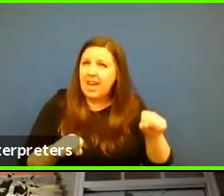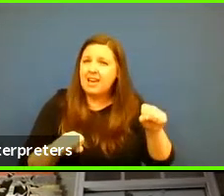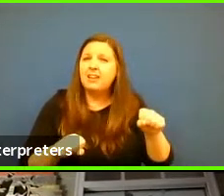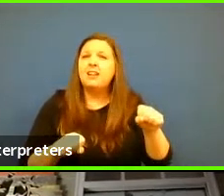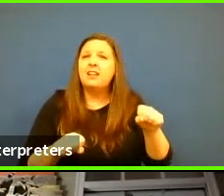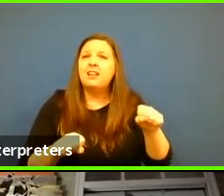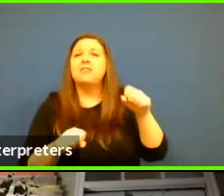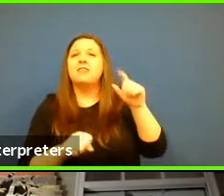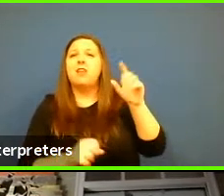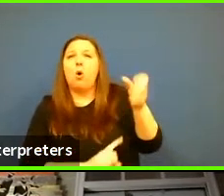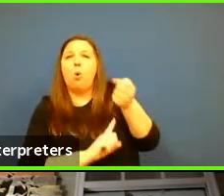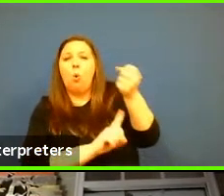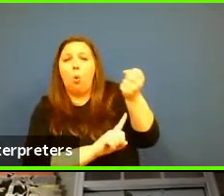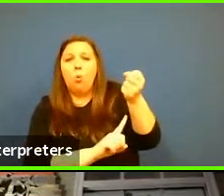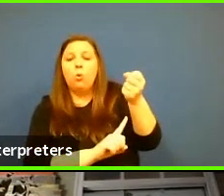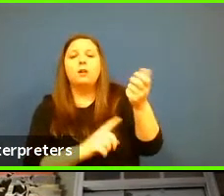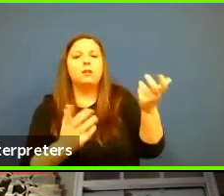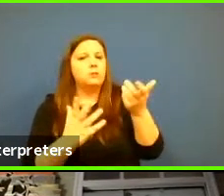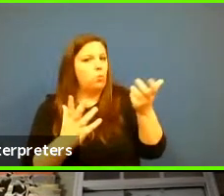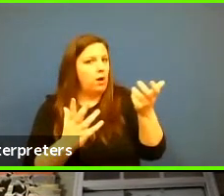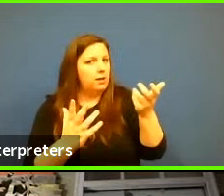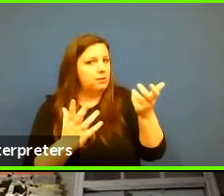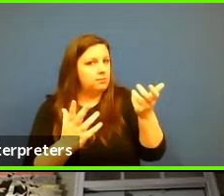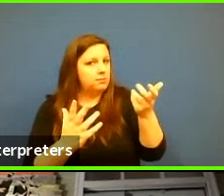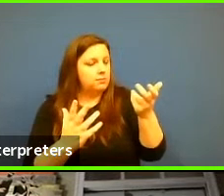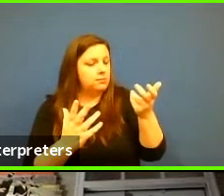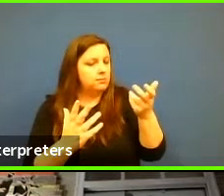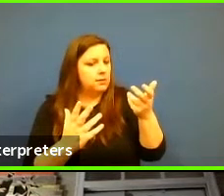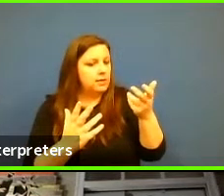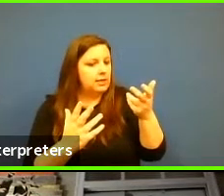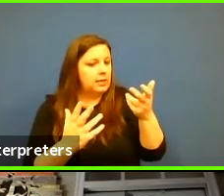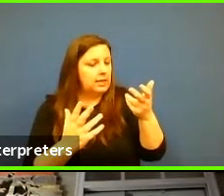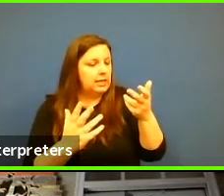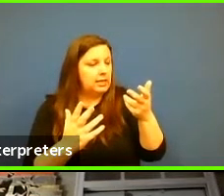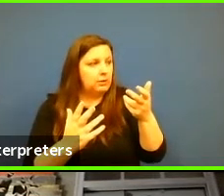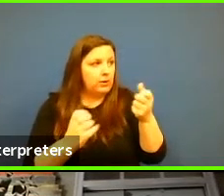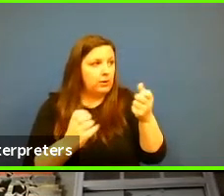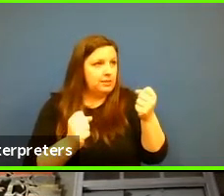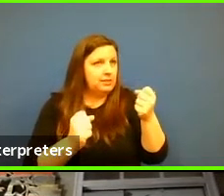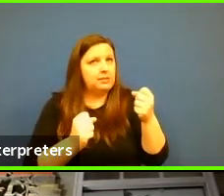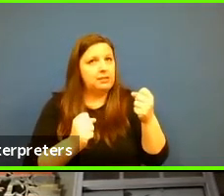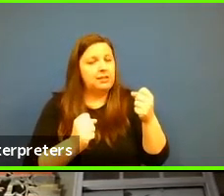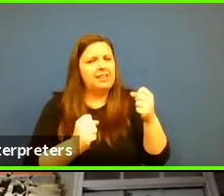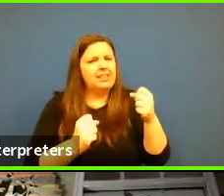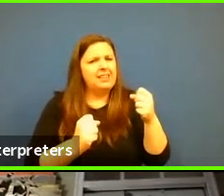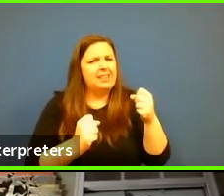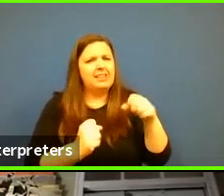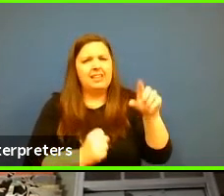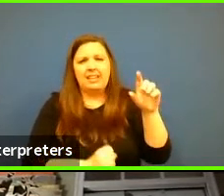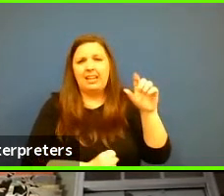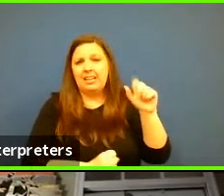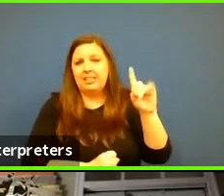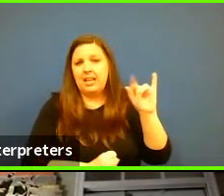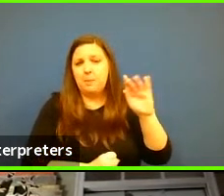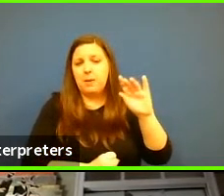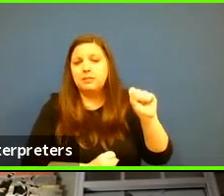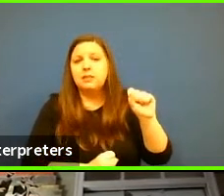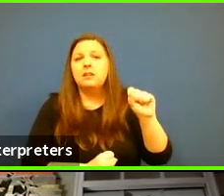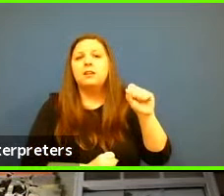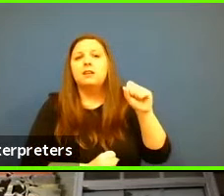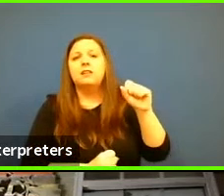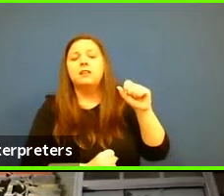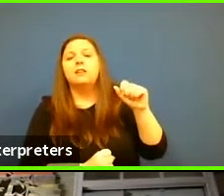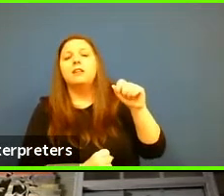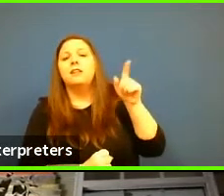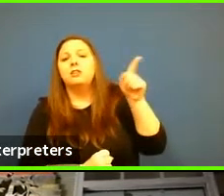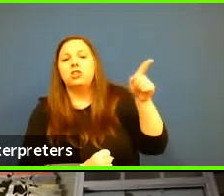typically getting what's called a dedimus, which is just an archaic phrase from the Secretary of State's office that Beverly has to get before she can